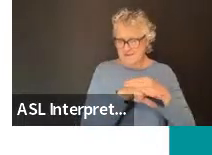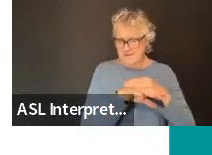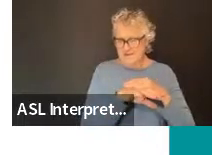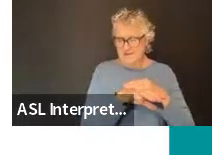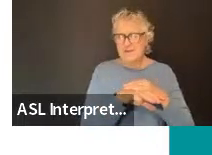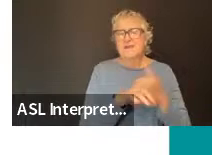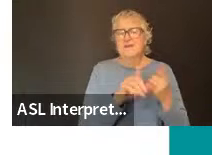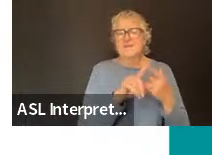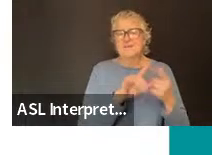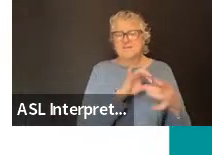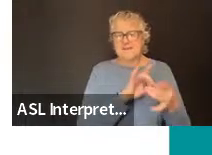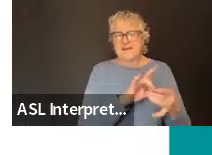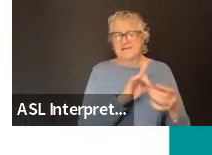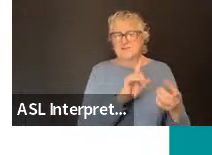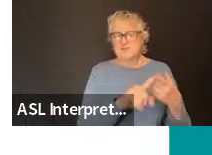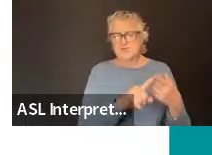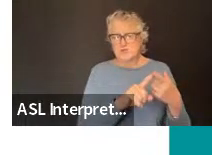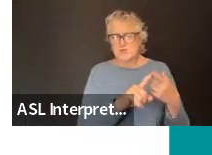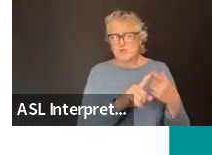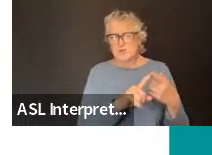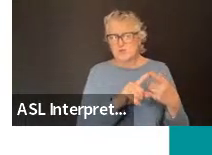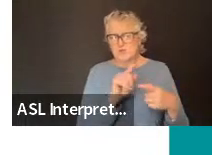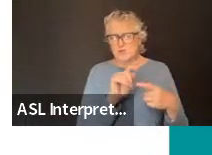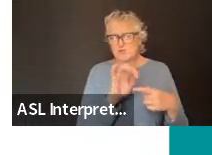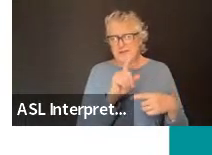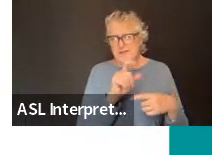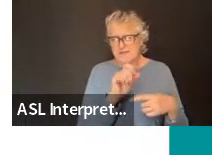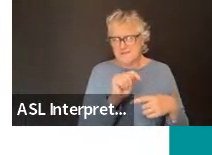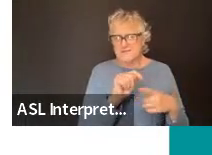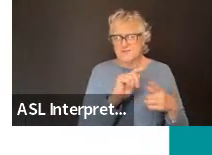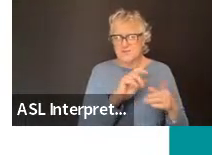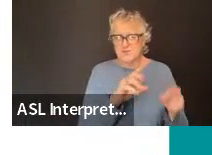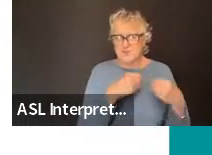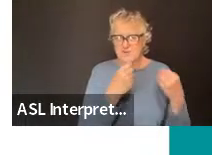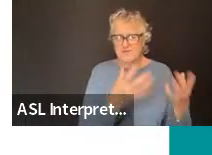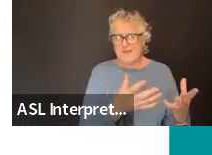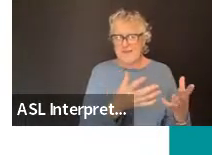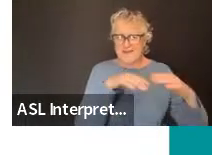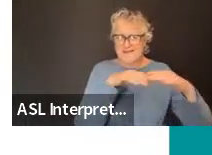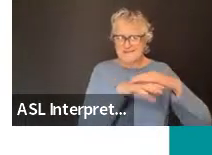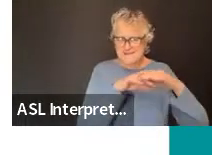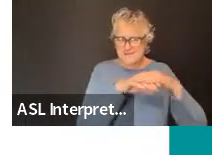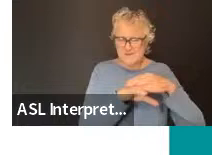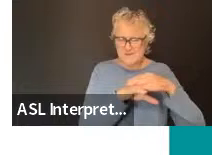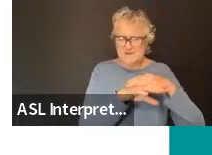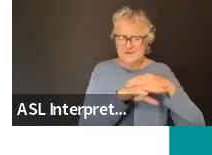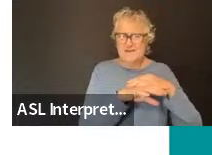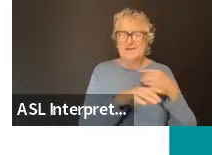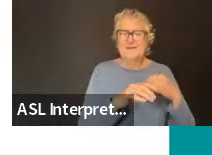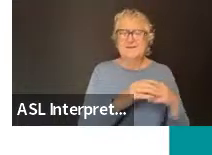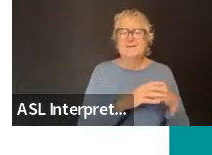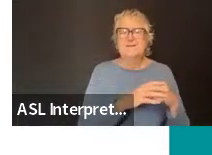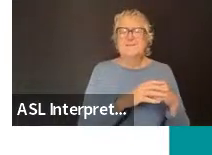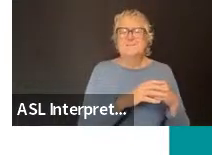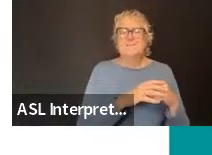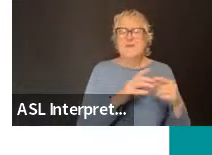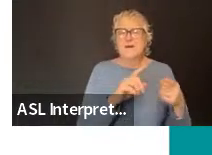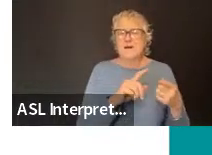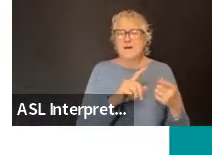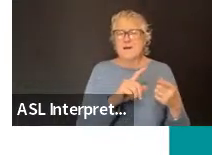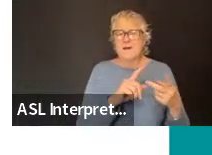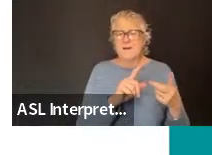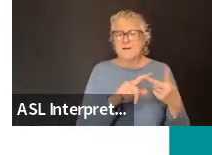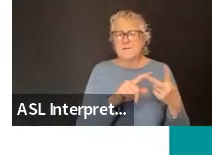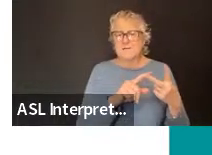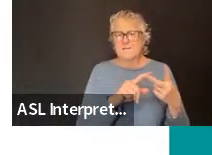improvements, create bicycle amenities such as repair kiosks, create pedestrian safety measures such as speed bumps and signs,